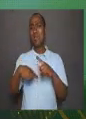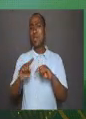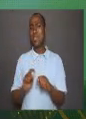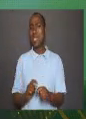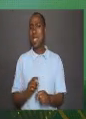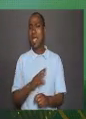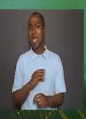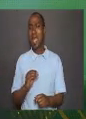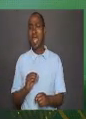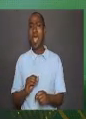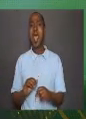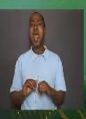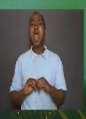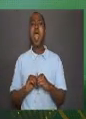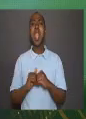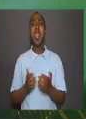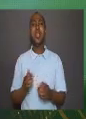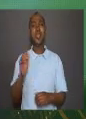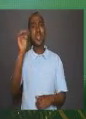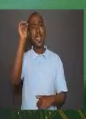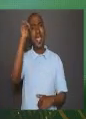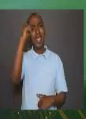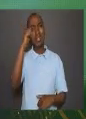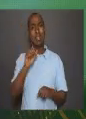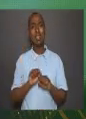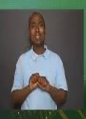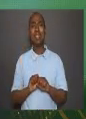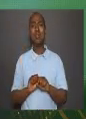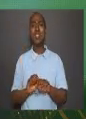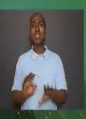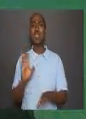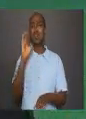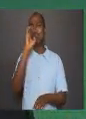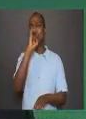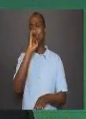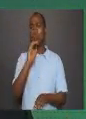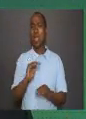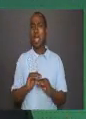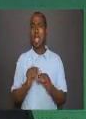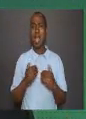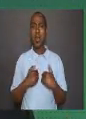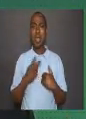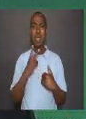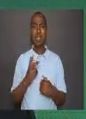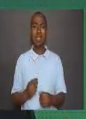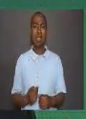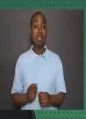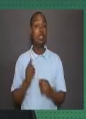how widespread the disease is in Ethiopia, it is up